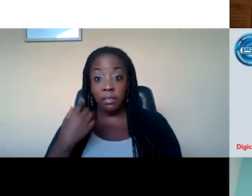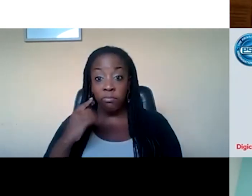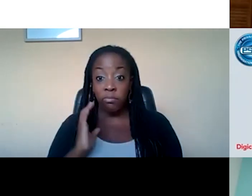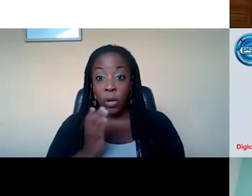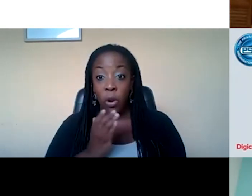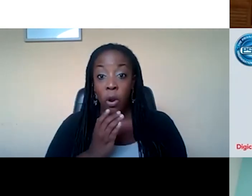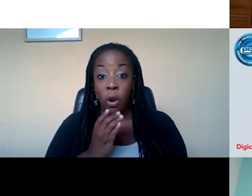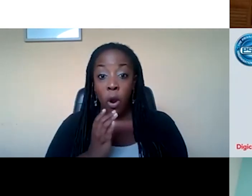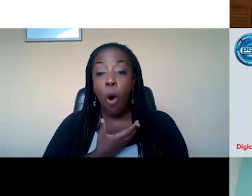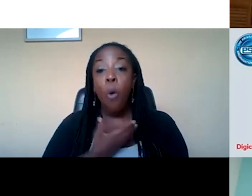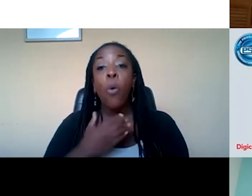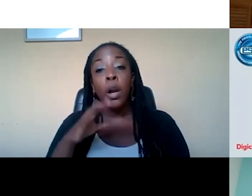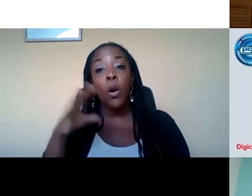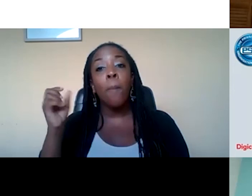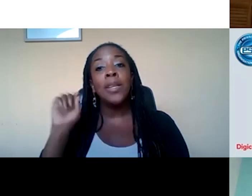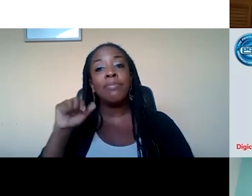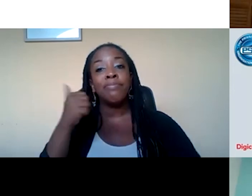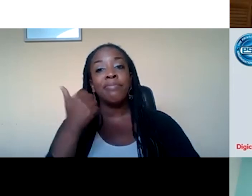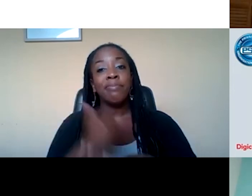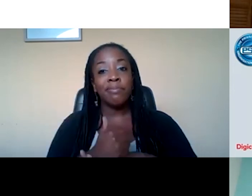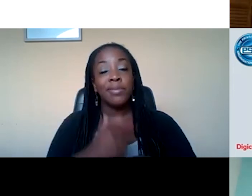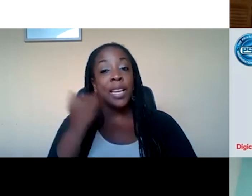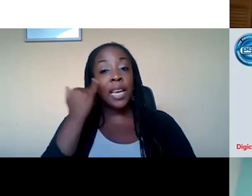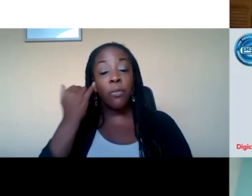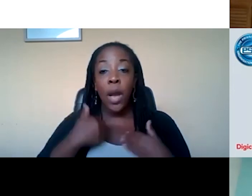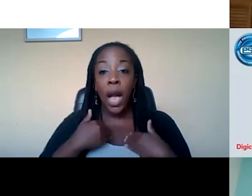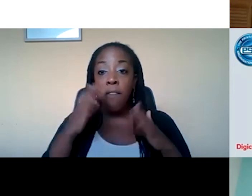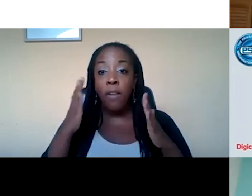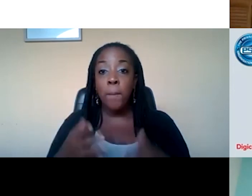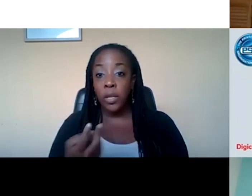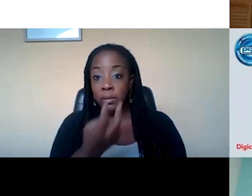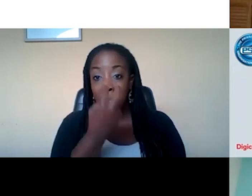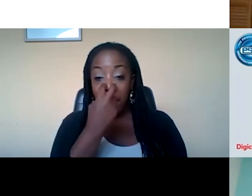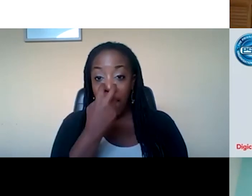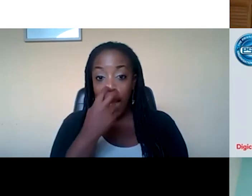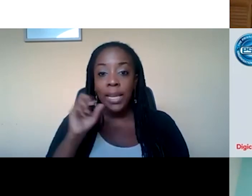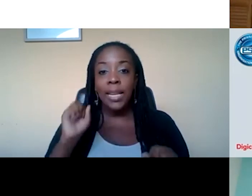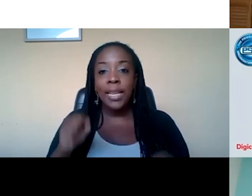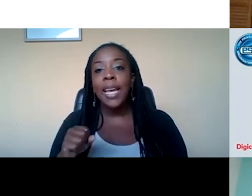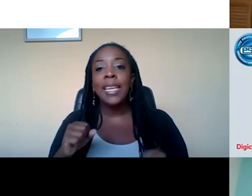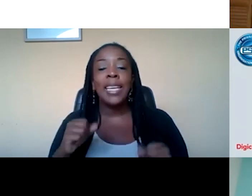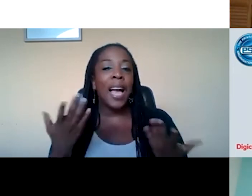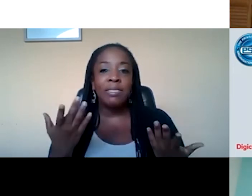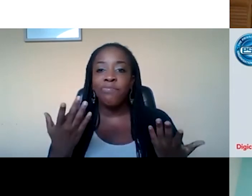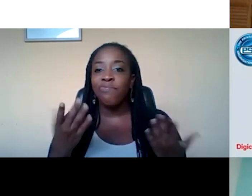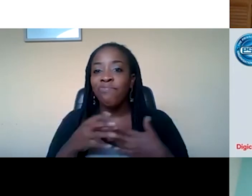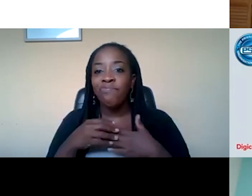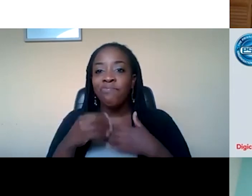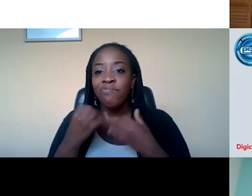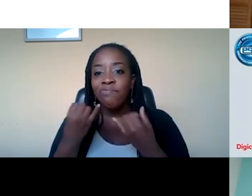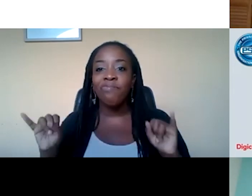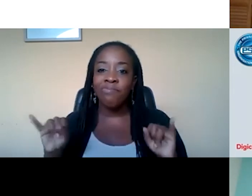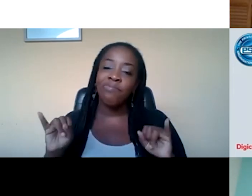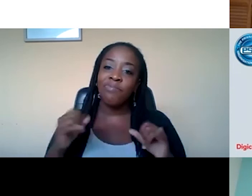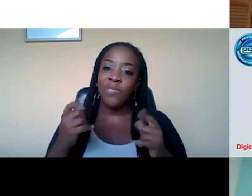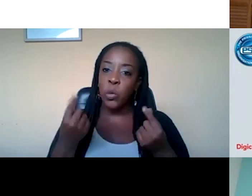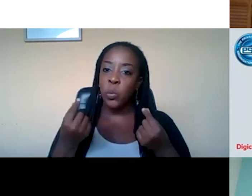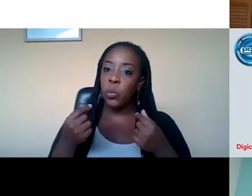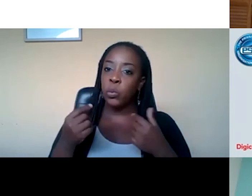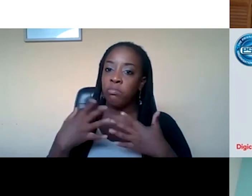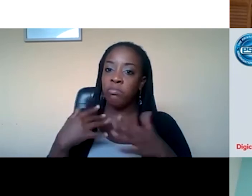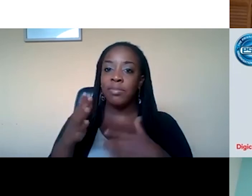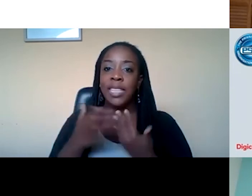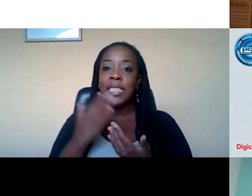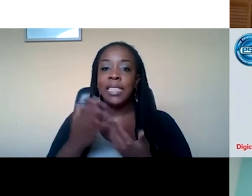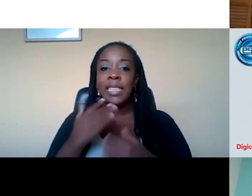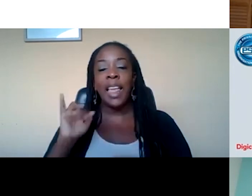have someone who is blind or visually impaired, that they would be able to traverse the building at ease. And so that's the